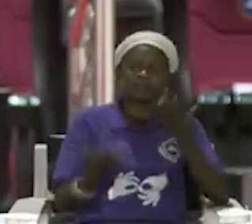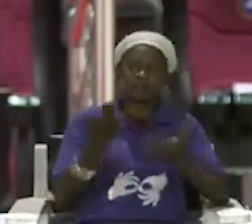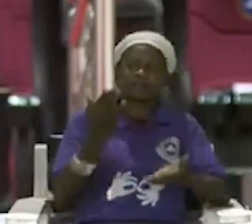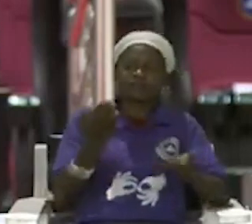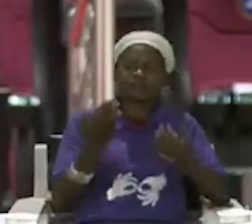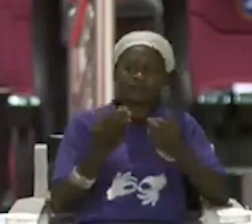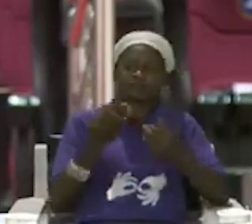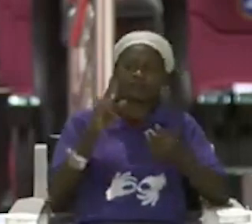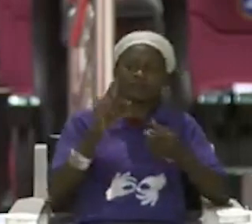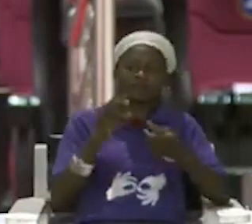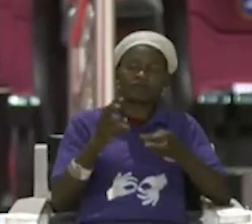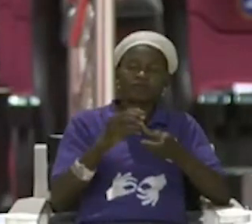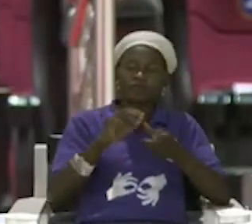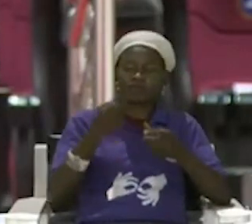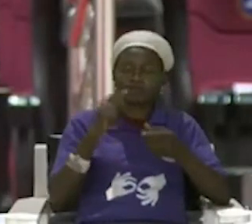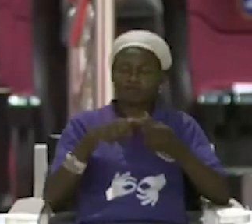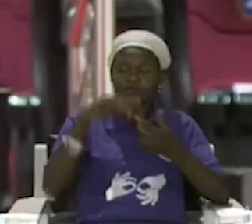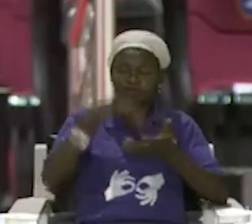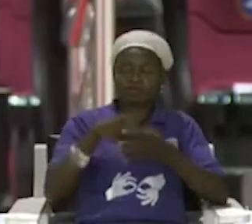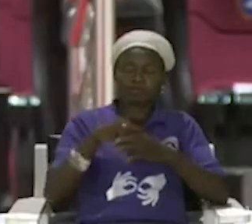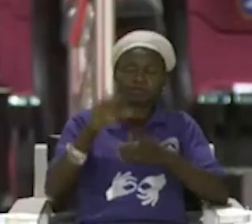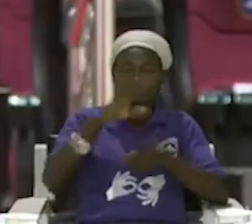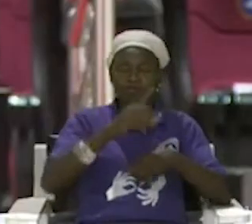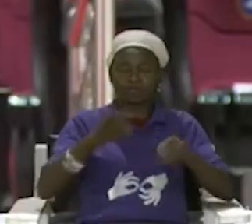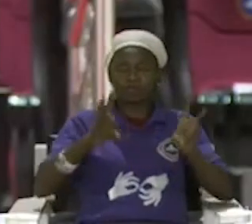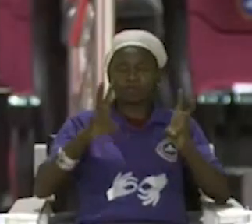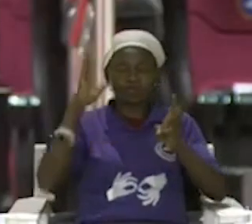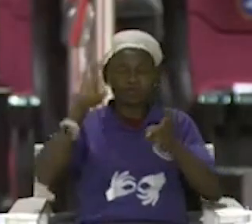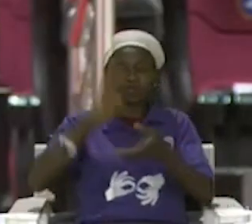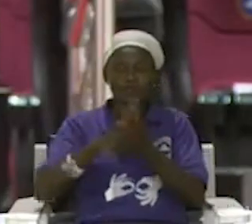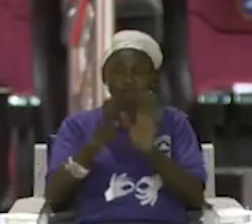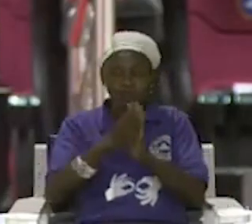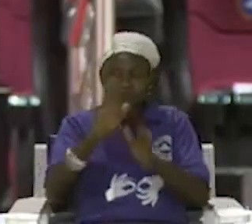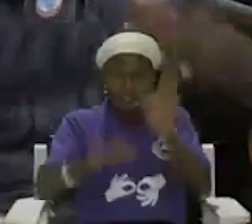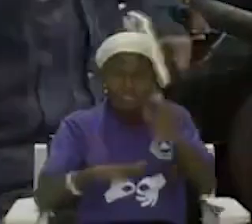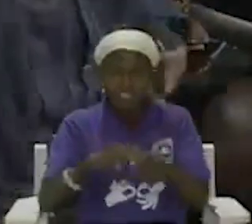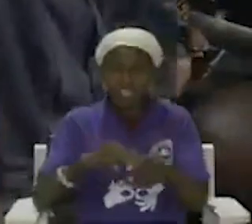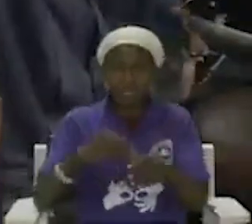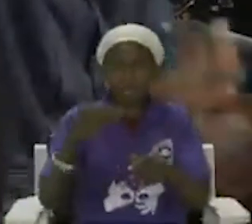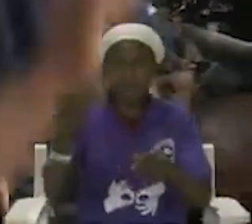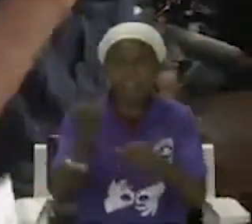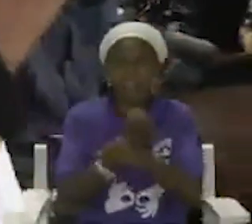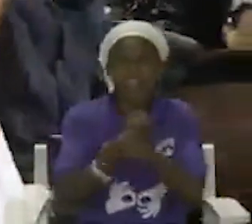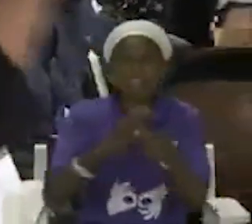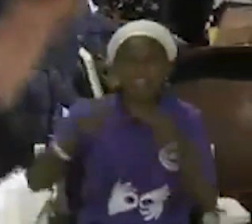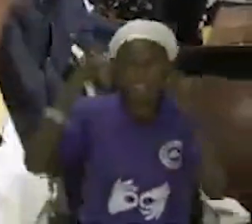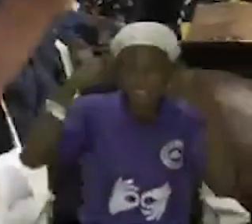or the other to stand in your way will become stepping stone to your success.